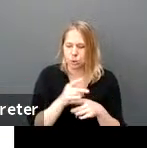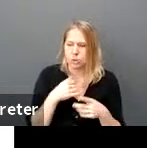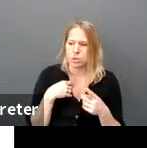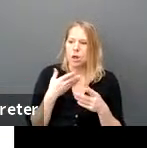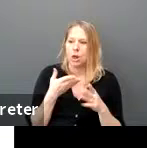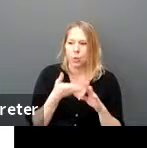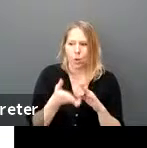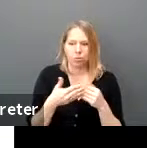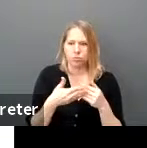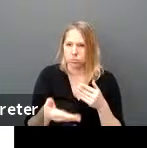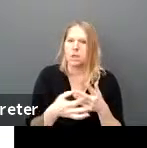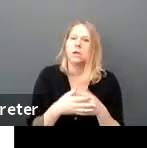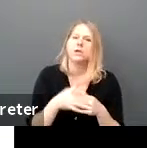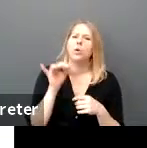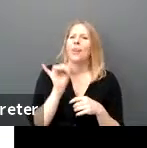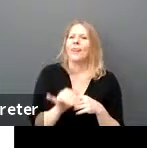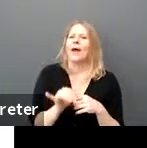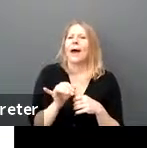So that is